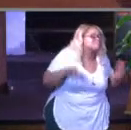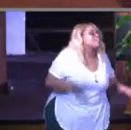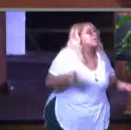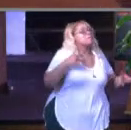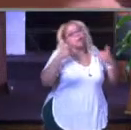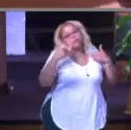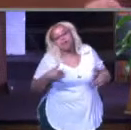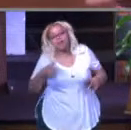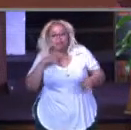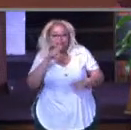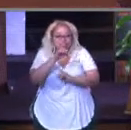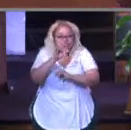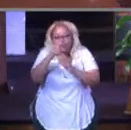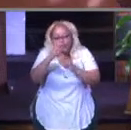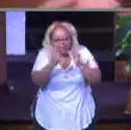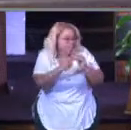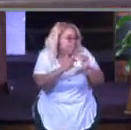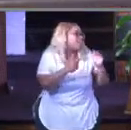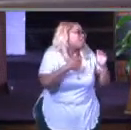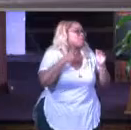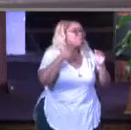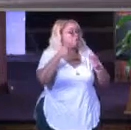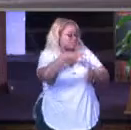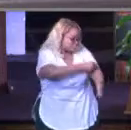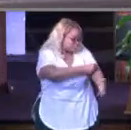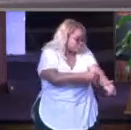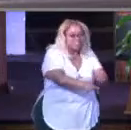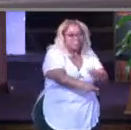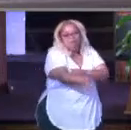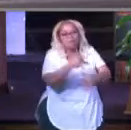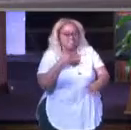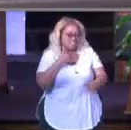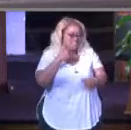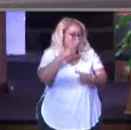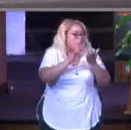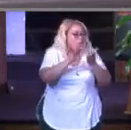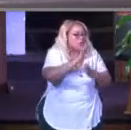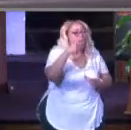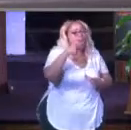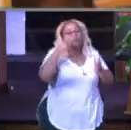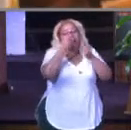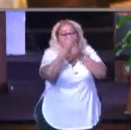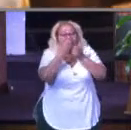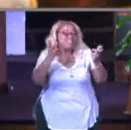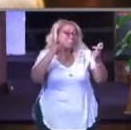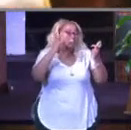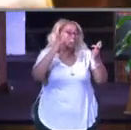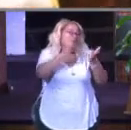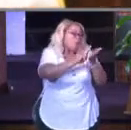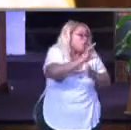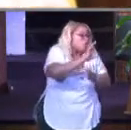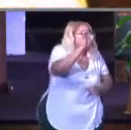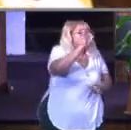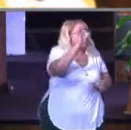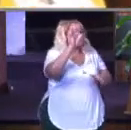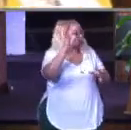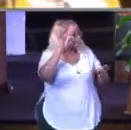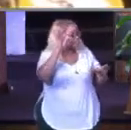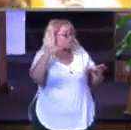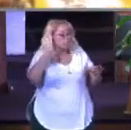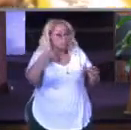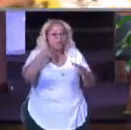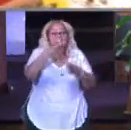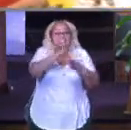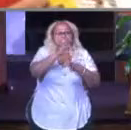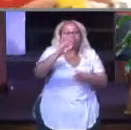ears, coming out of my toenails, coming out of my pores. I want it coming out of my weave. I want all kind of I